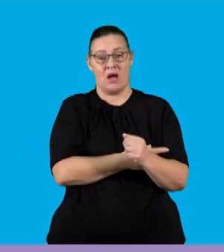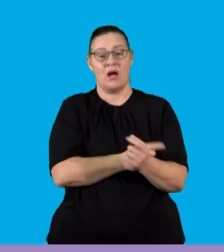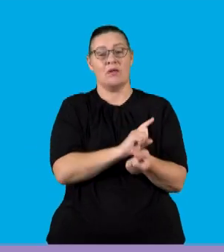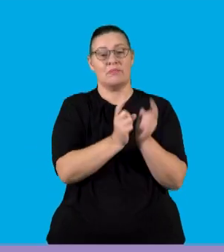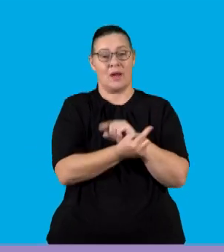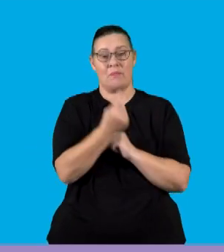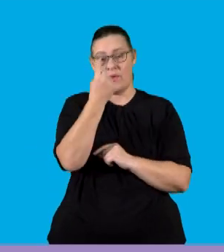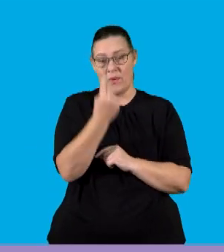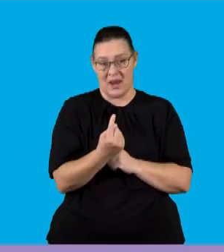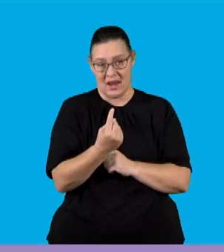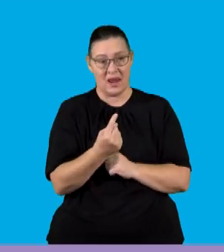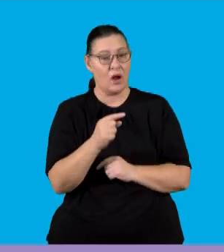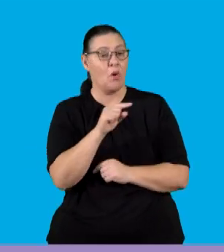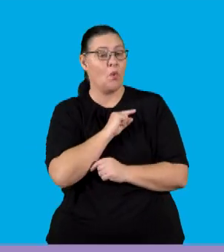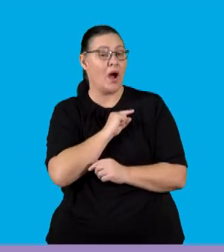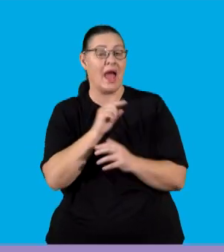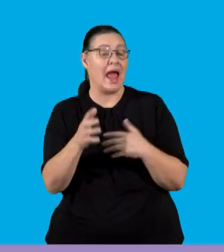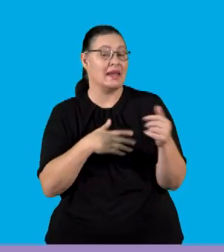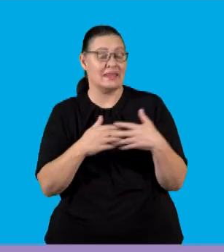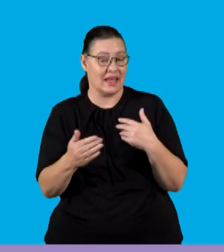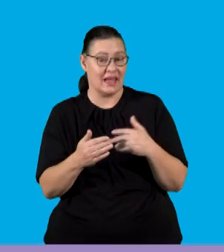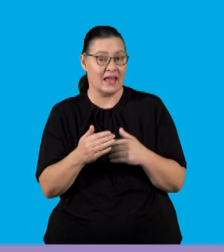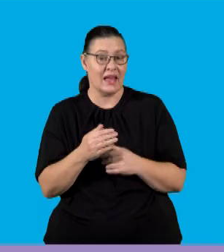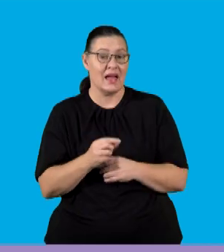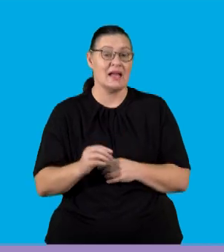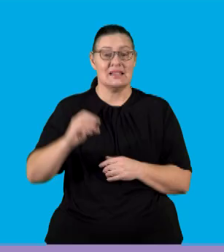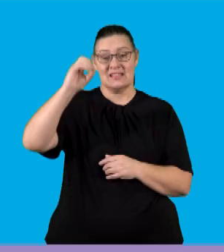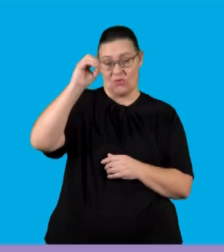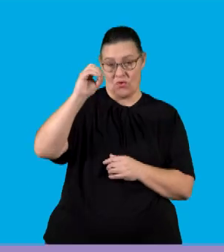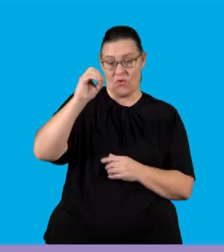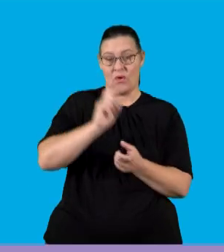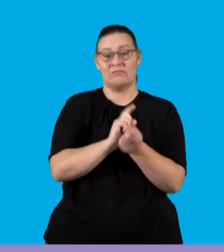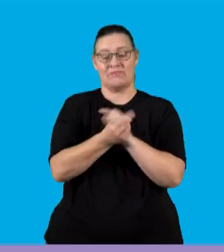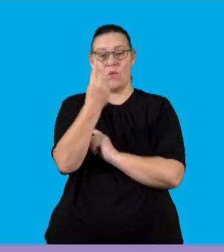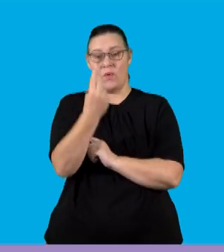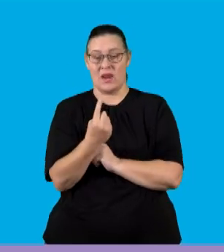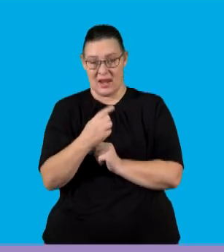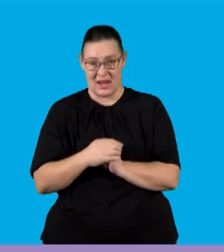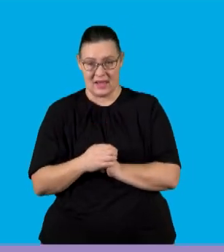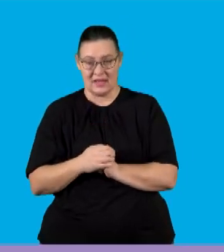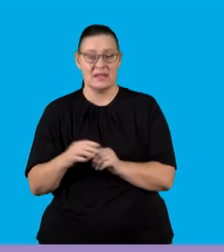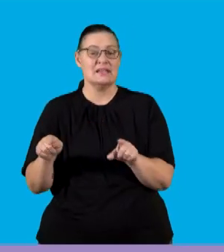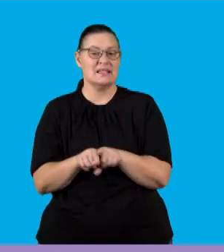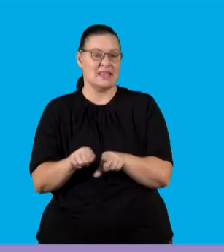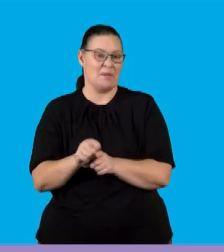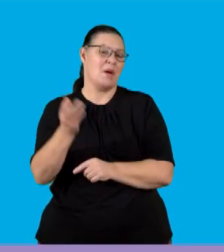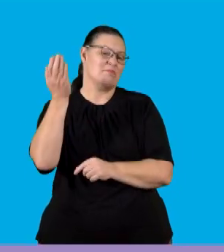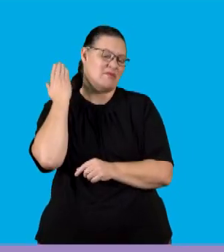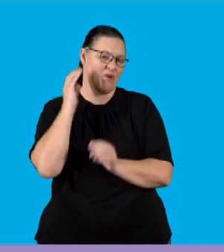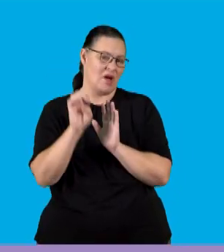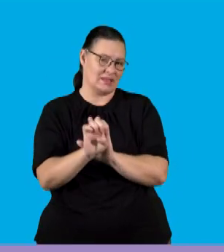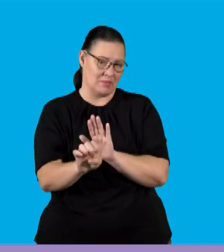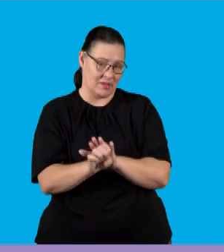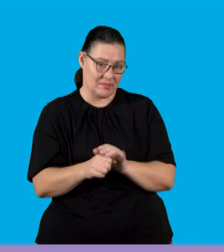1. Why? Because anything raised to the exponent 0 will be a 1, just like we did in that previous